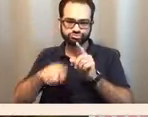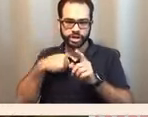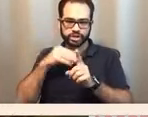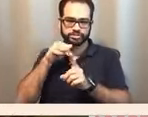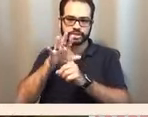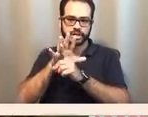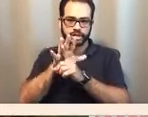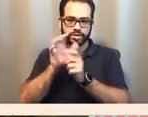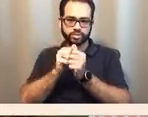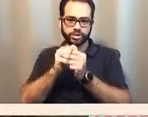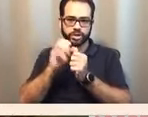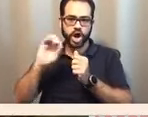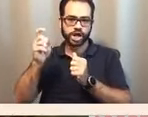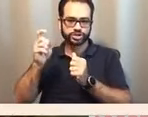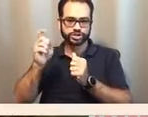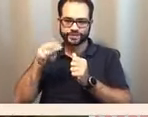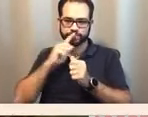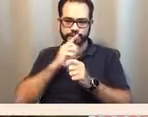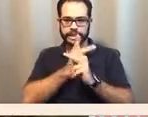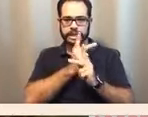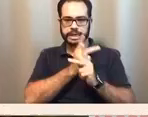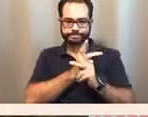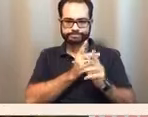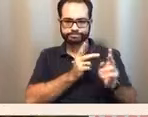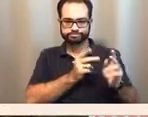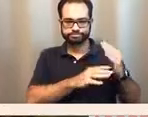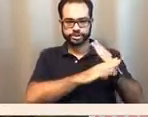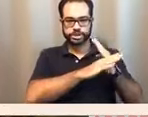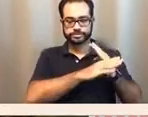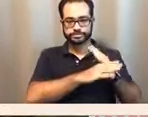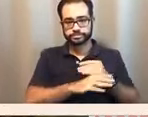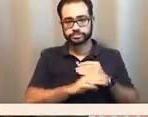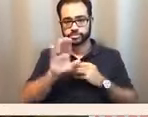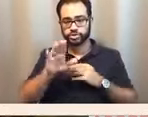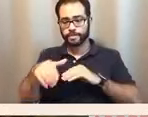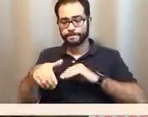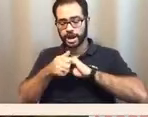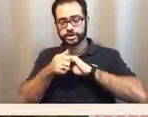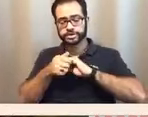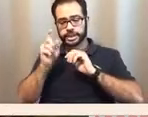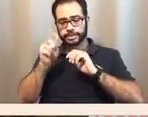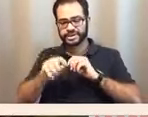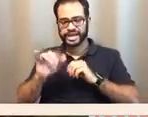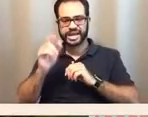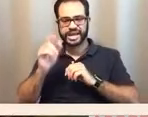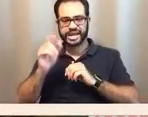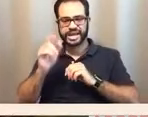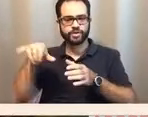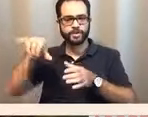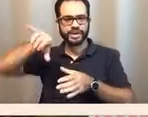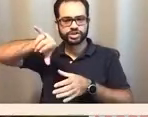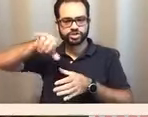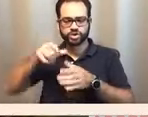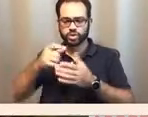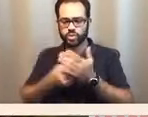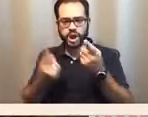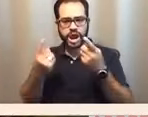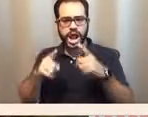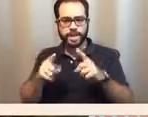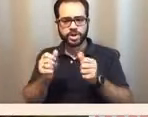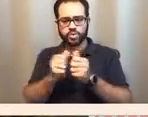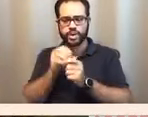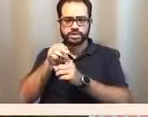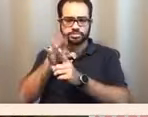of time. Your marriage can be that silver pitcher, and what happens with the exposure of a lot